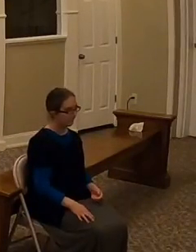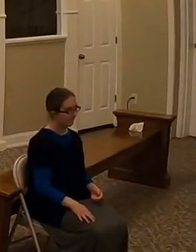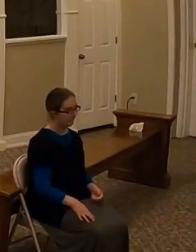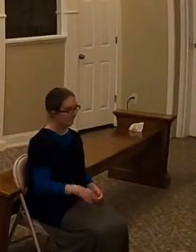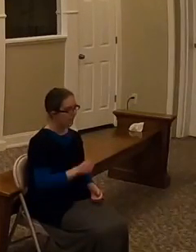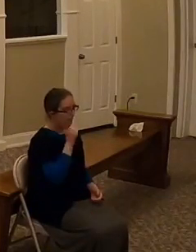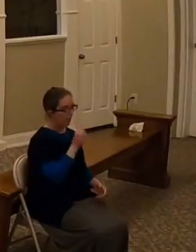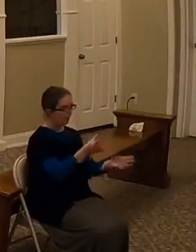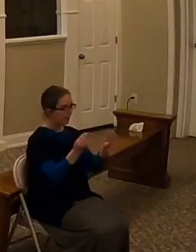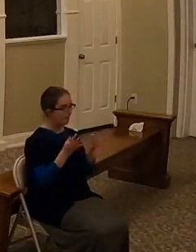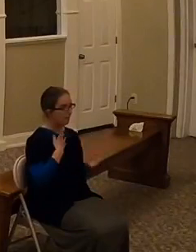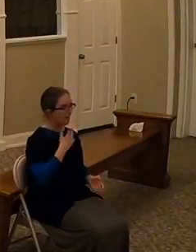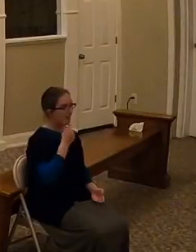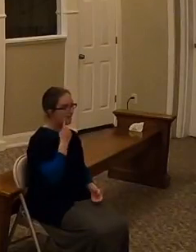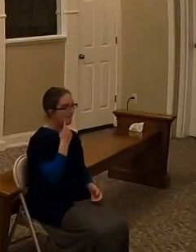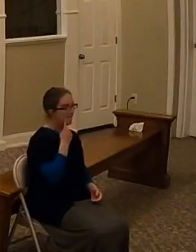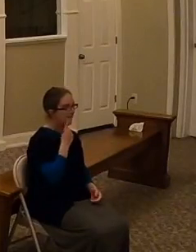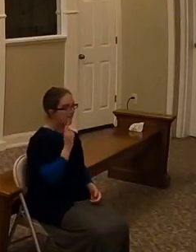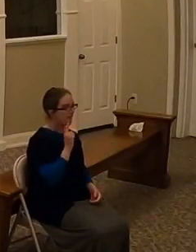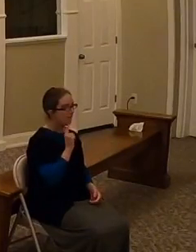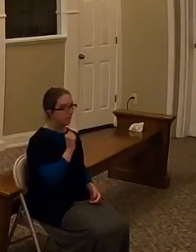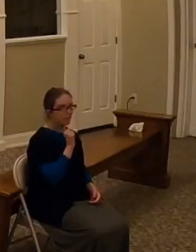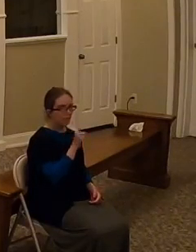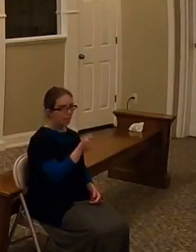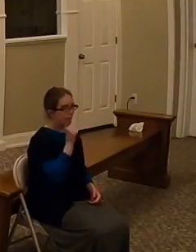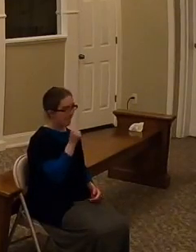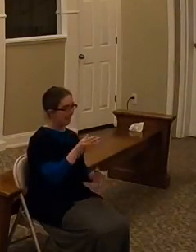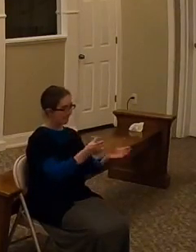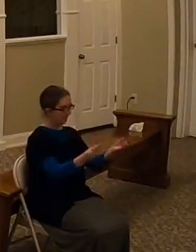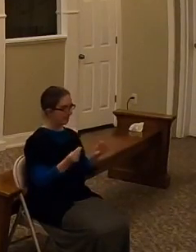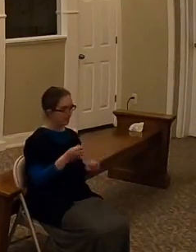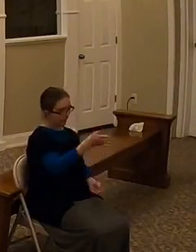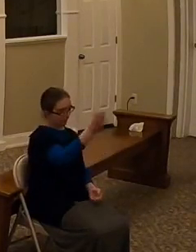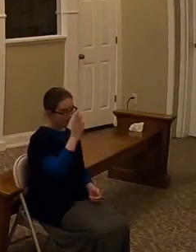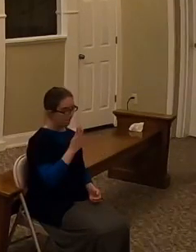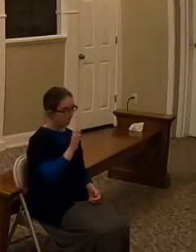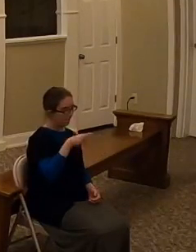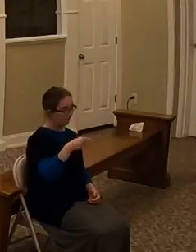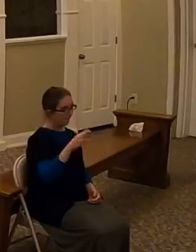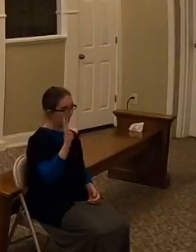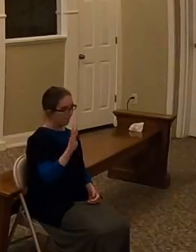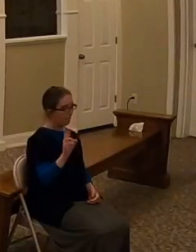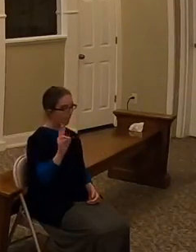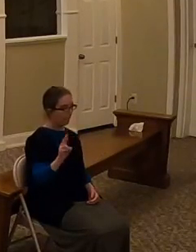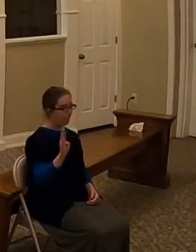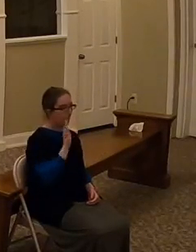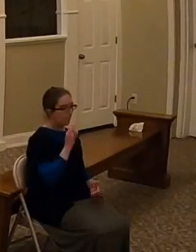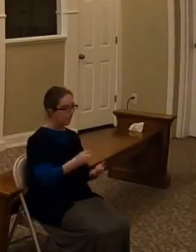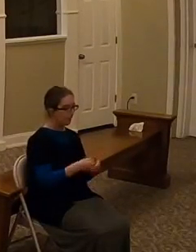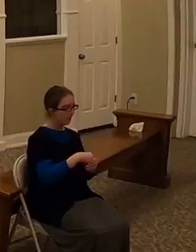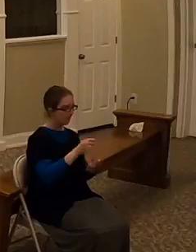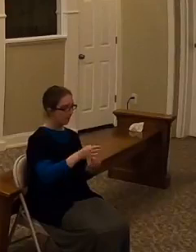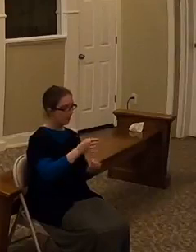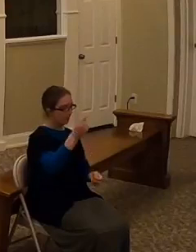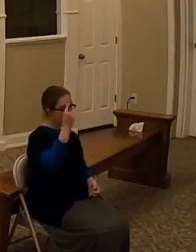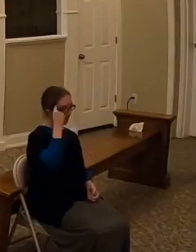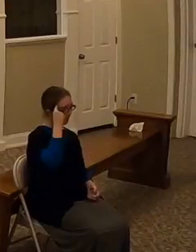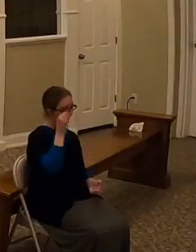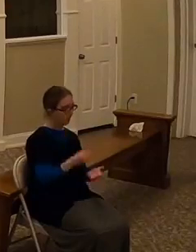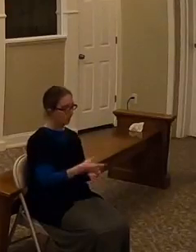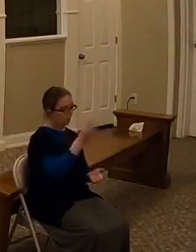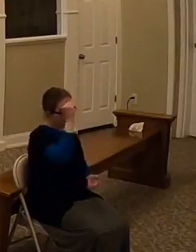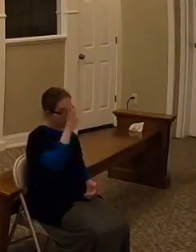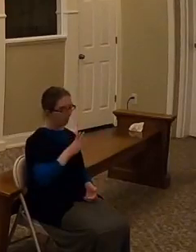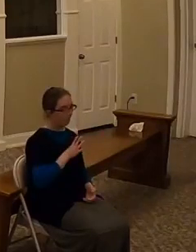Ain't getting my tongue, then you ain't getting him. Amen. Ephesians 4:22 said, be renewed in the spirit of your mind, put on a new